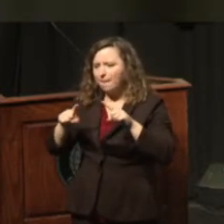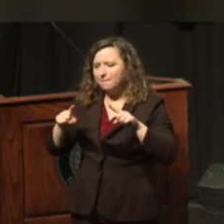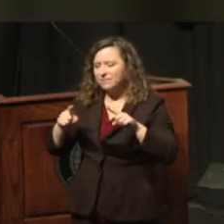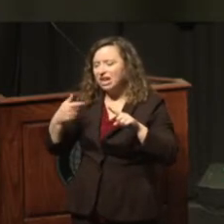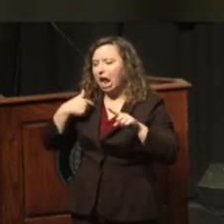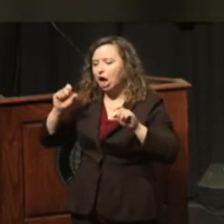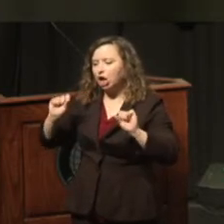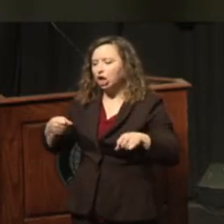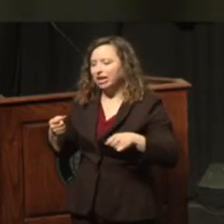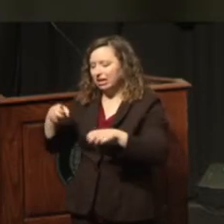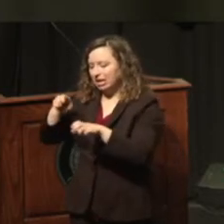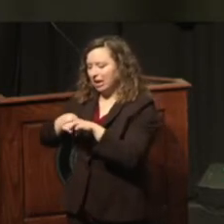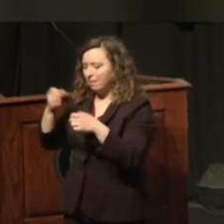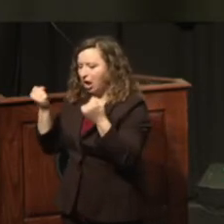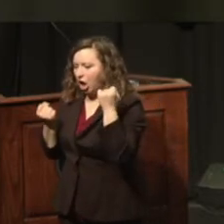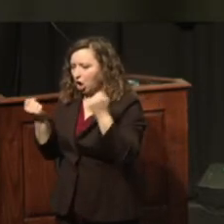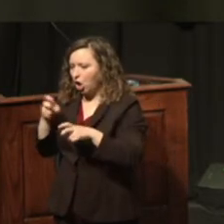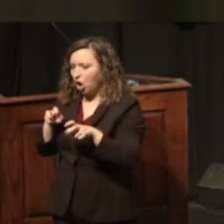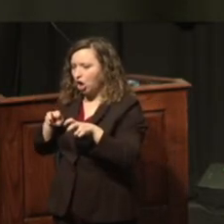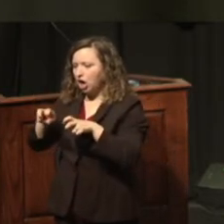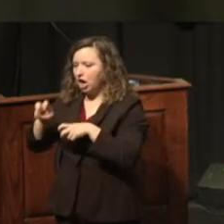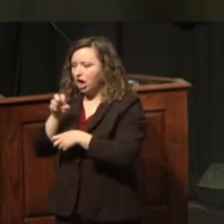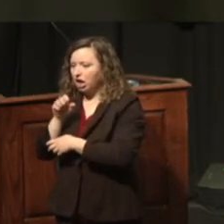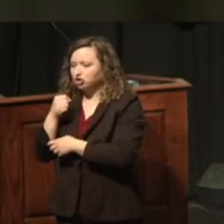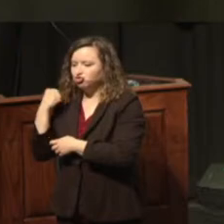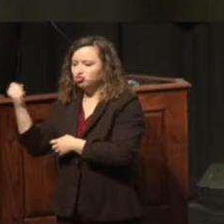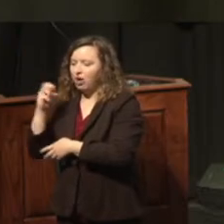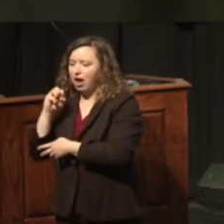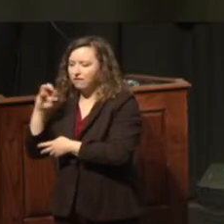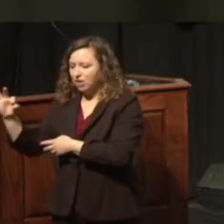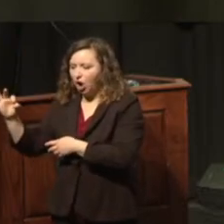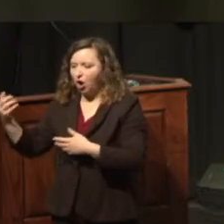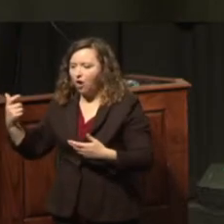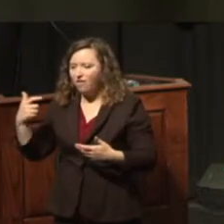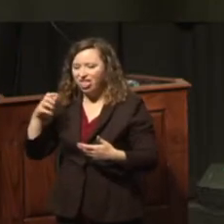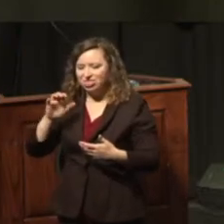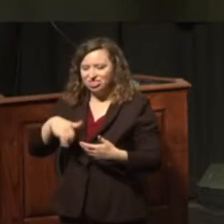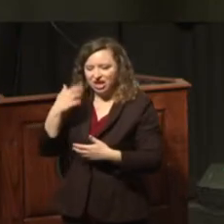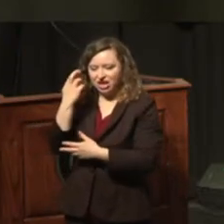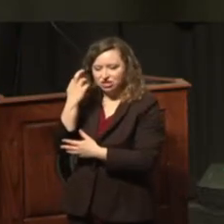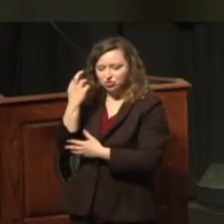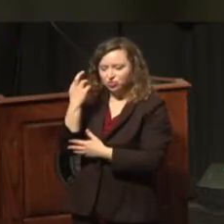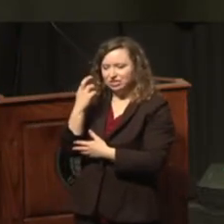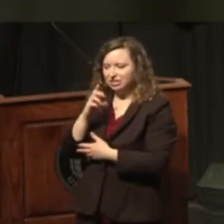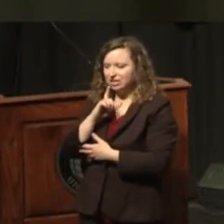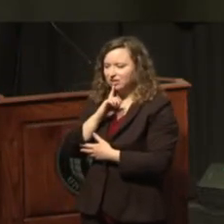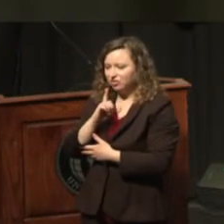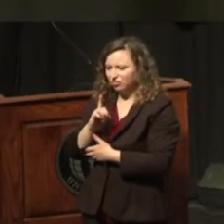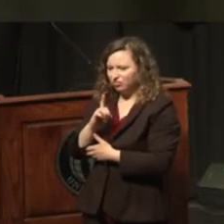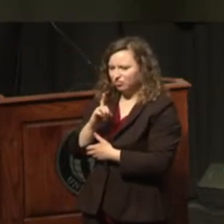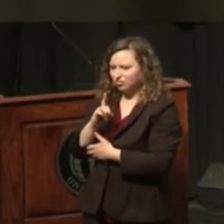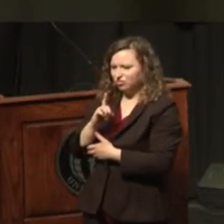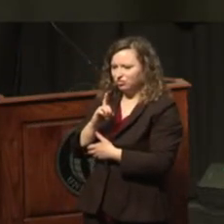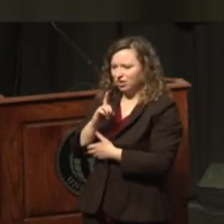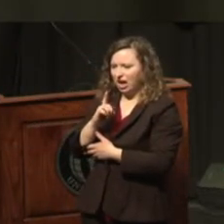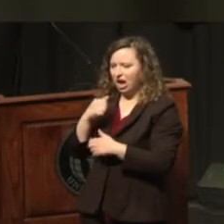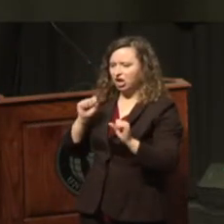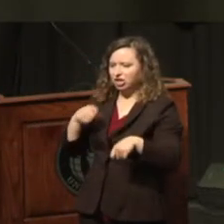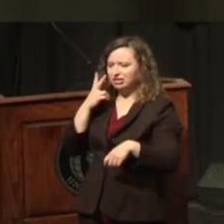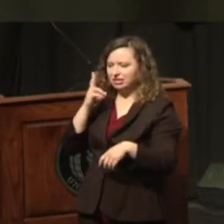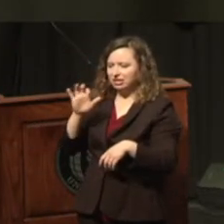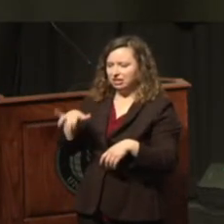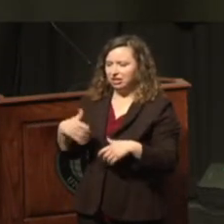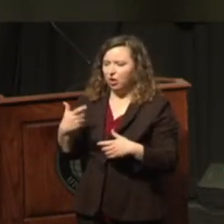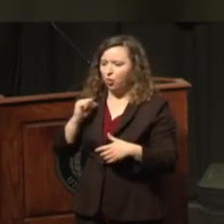it, right? That is using what I got to seize that moment to bring hope to the community I'm a part of at that time, right? We